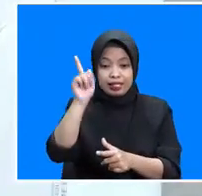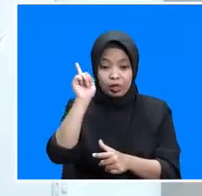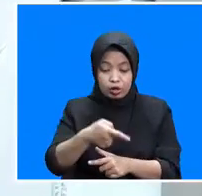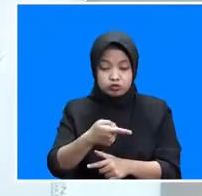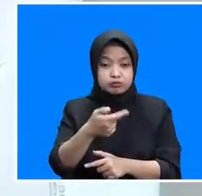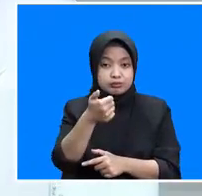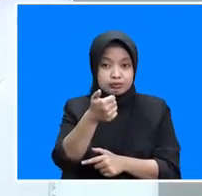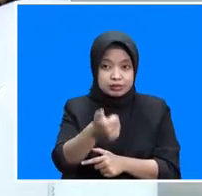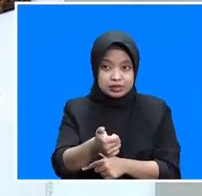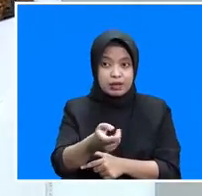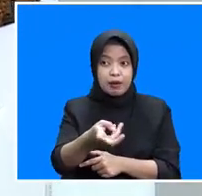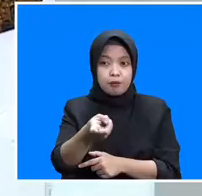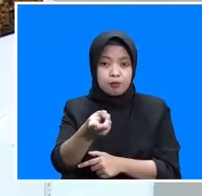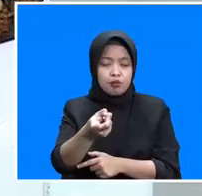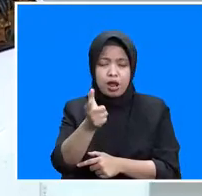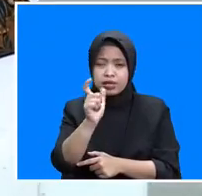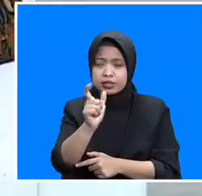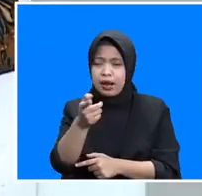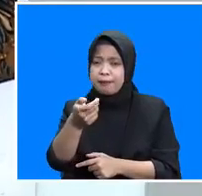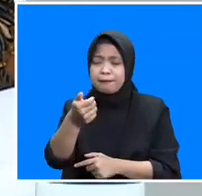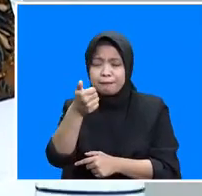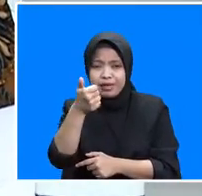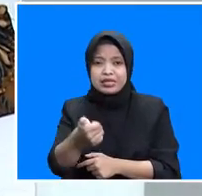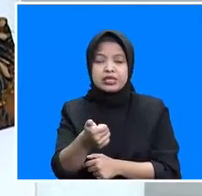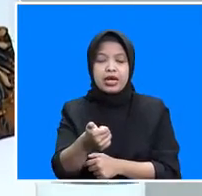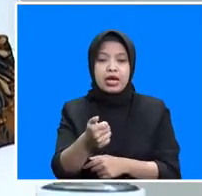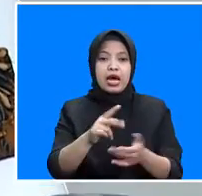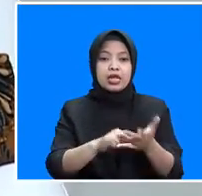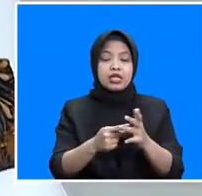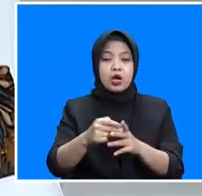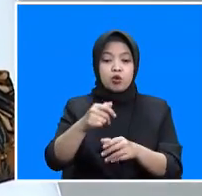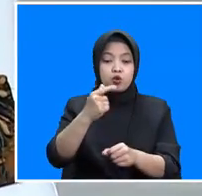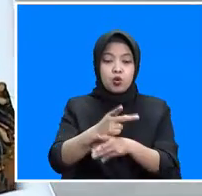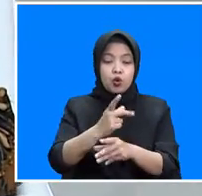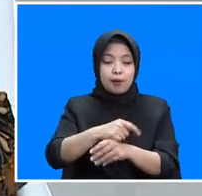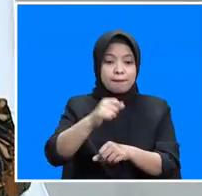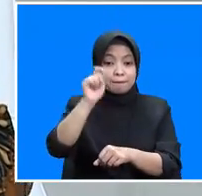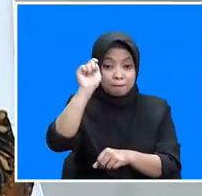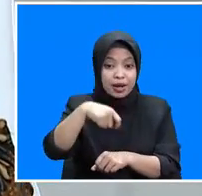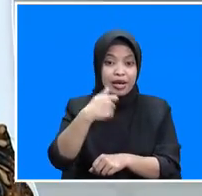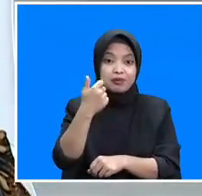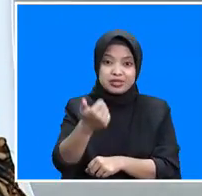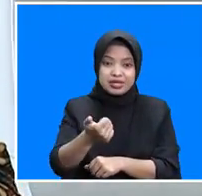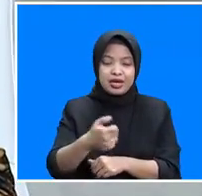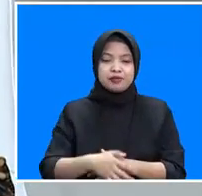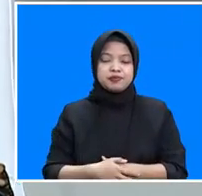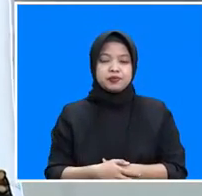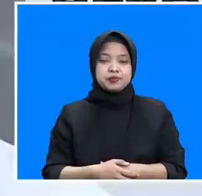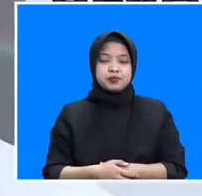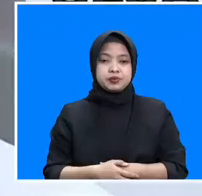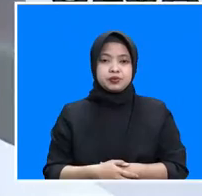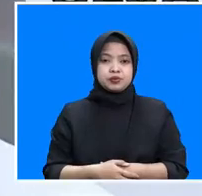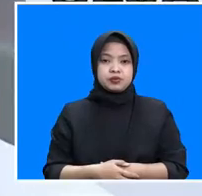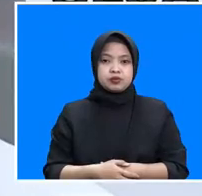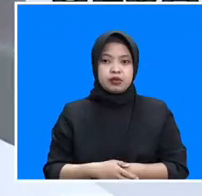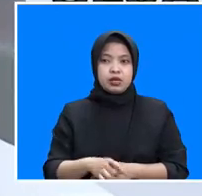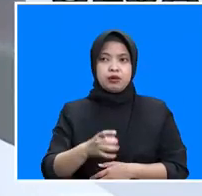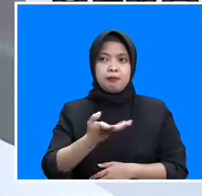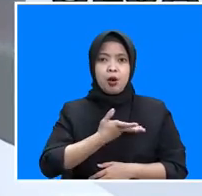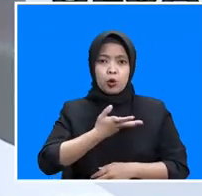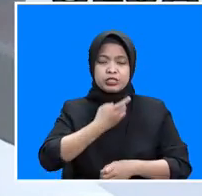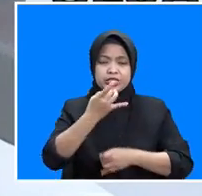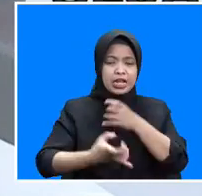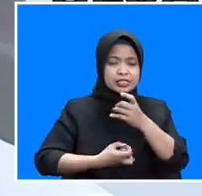a degree of confidence in applying these kinds of tools. Then I think the other thing to mention is that a